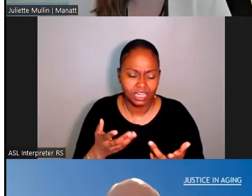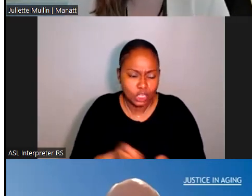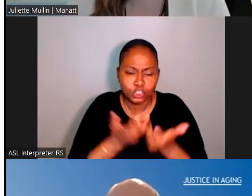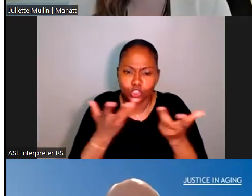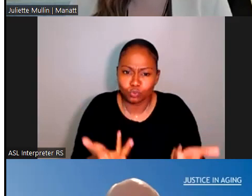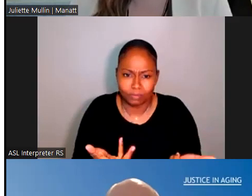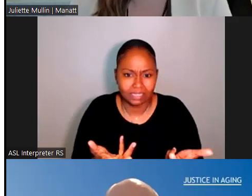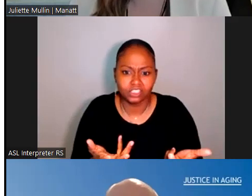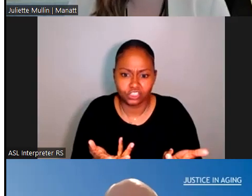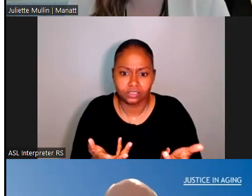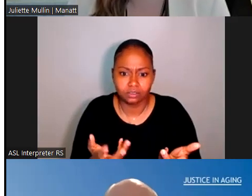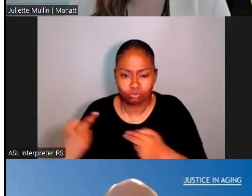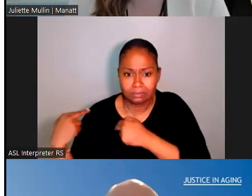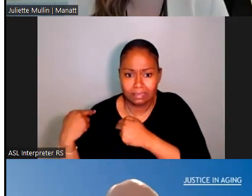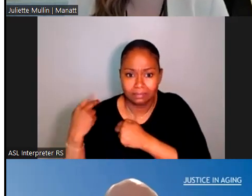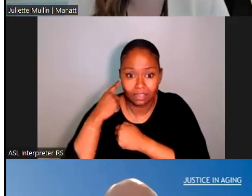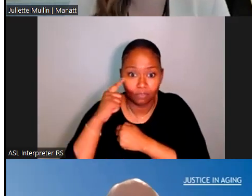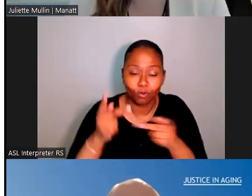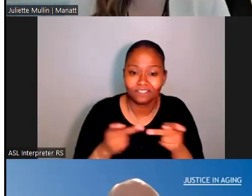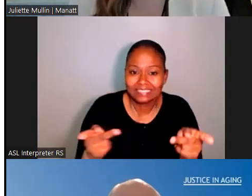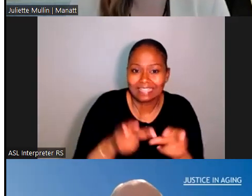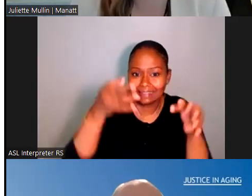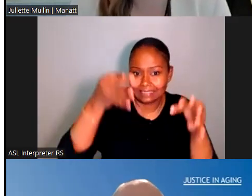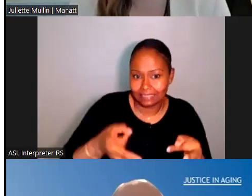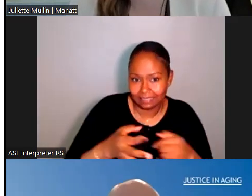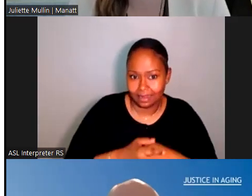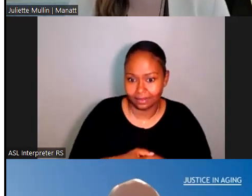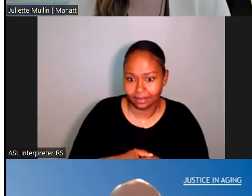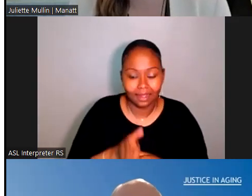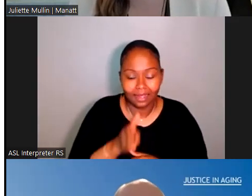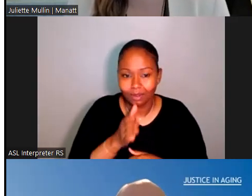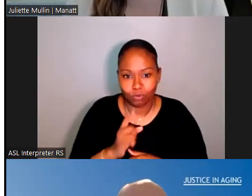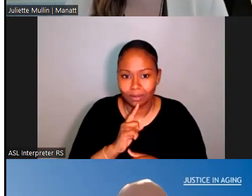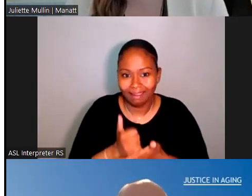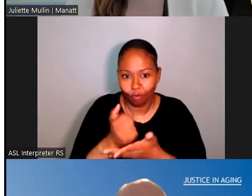to a facility to turn this in ways that would be unhelpful.